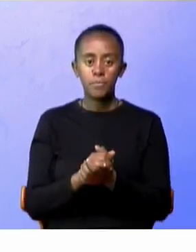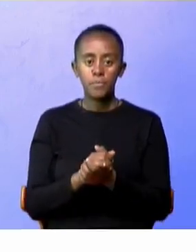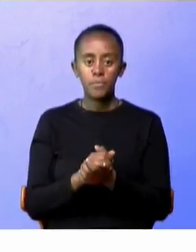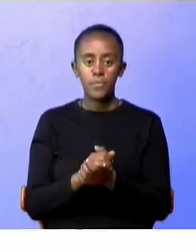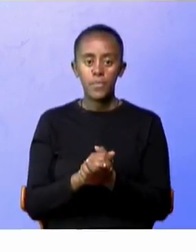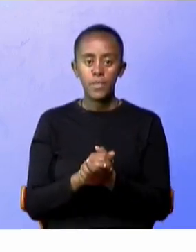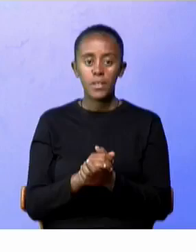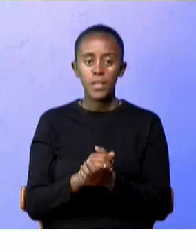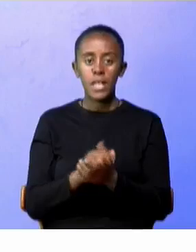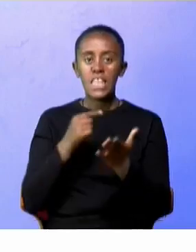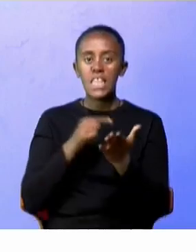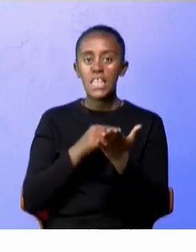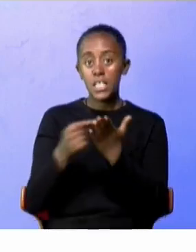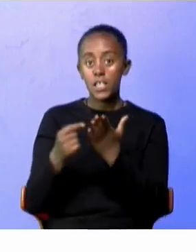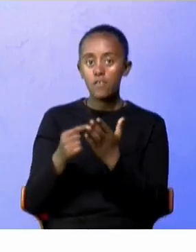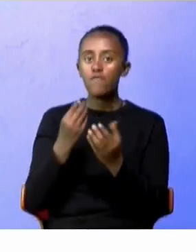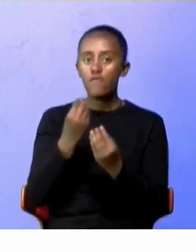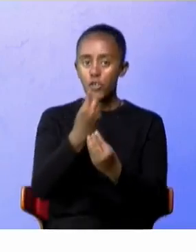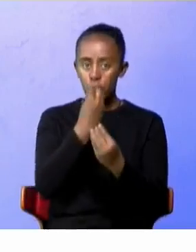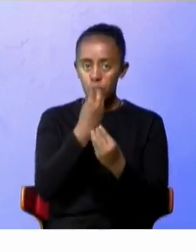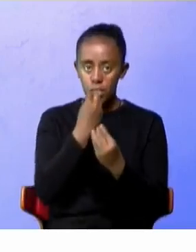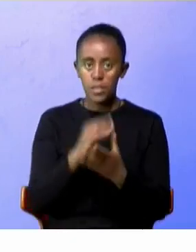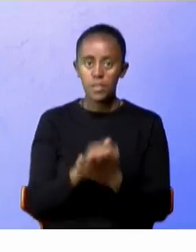this food